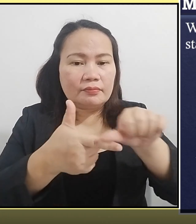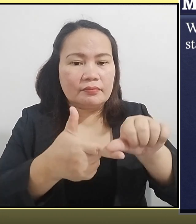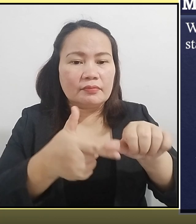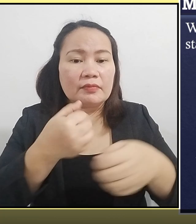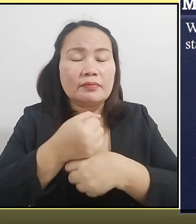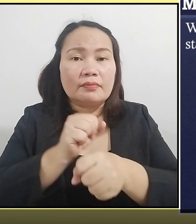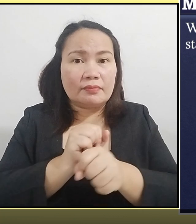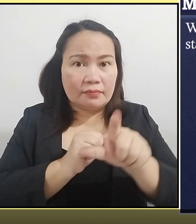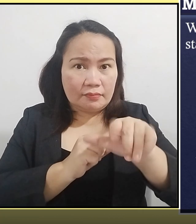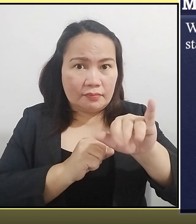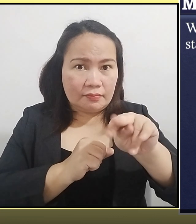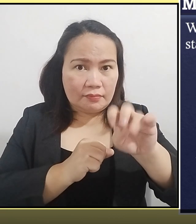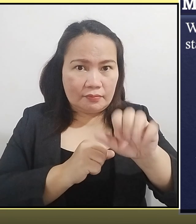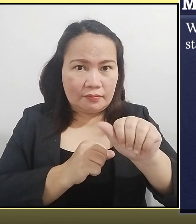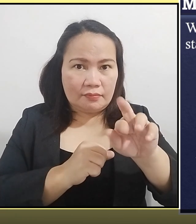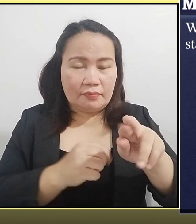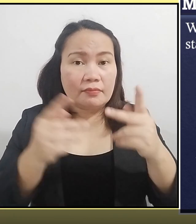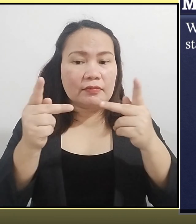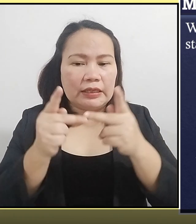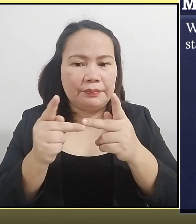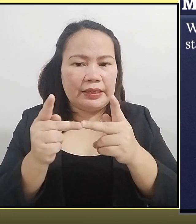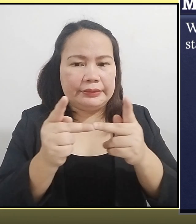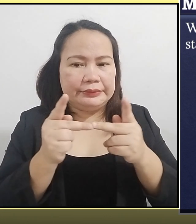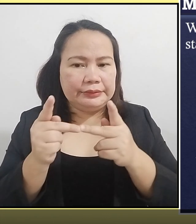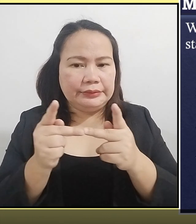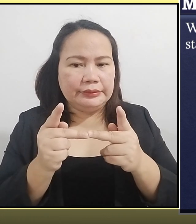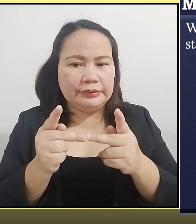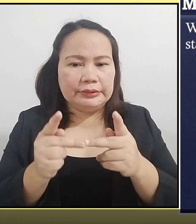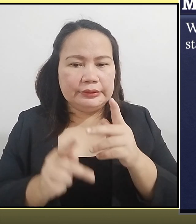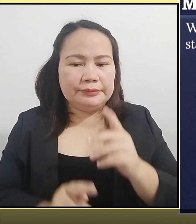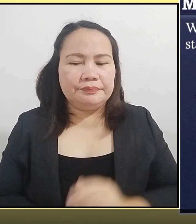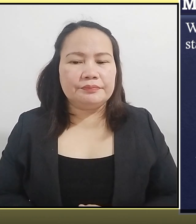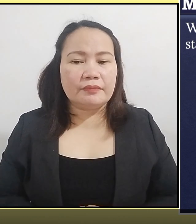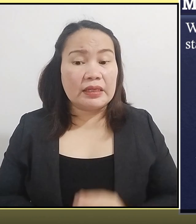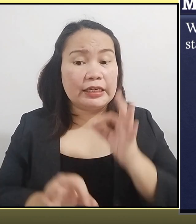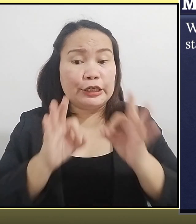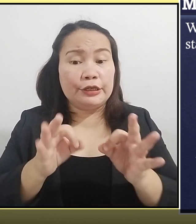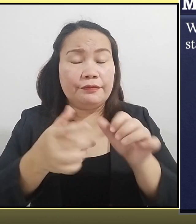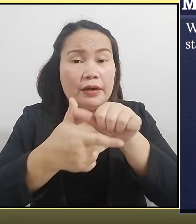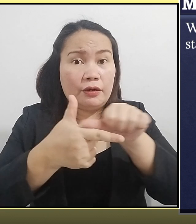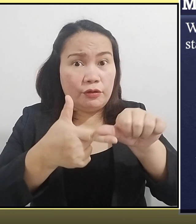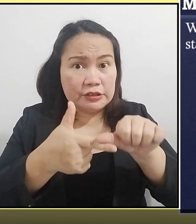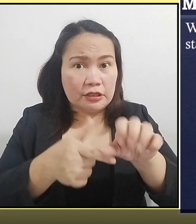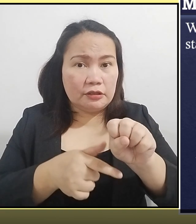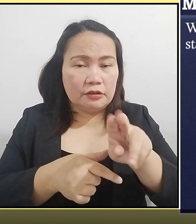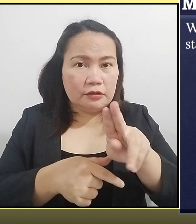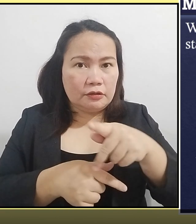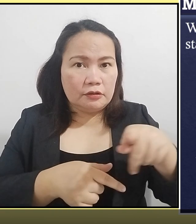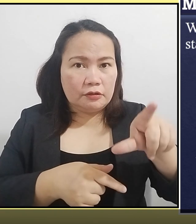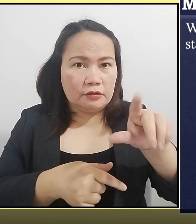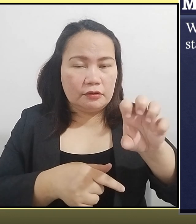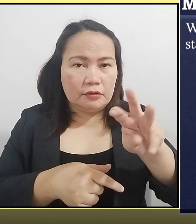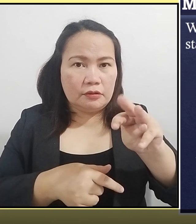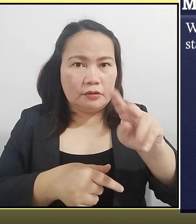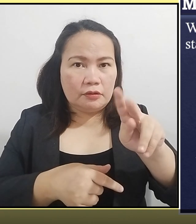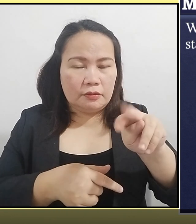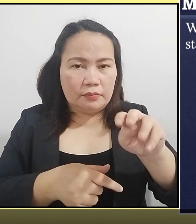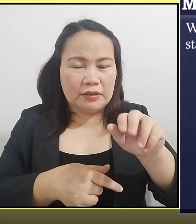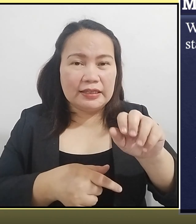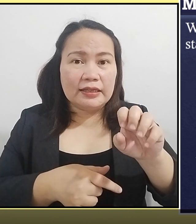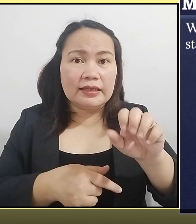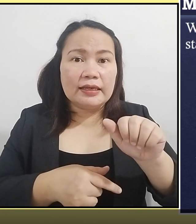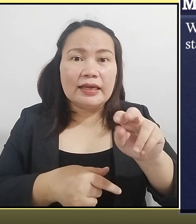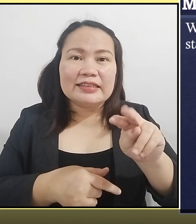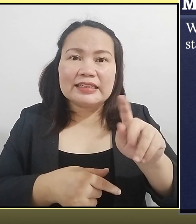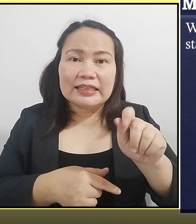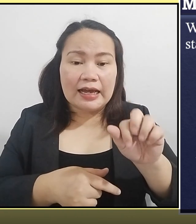form. If the angles are supplementary, then they form a linear pair. So, gawin muna